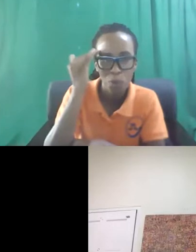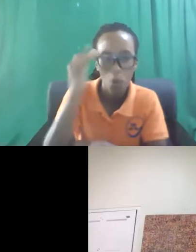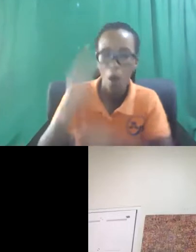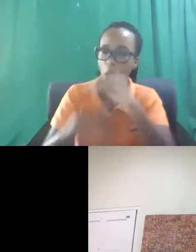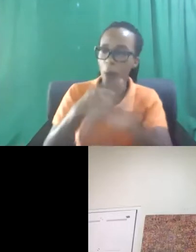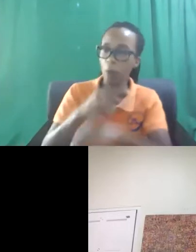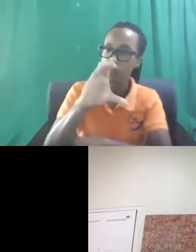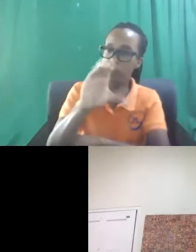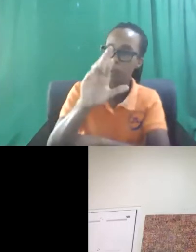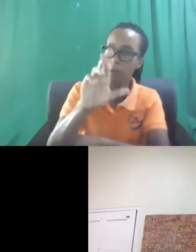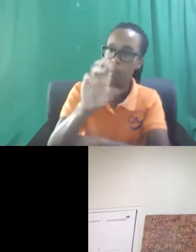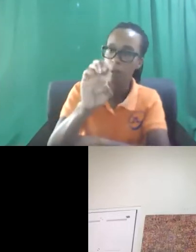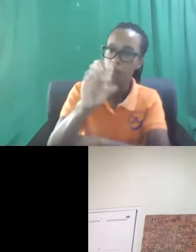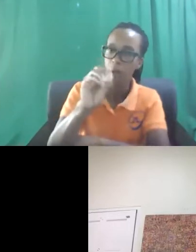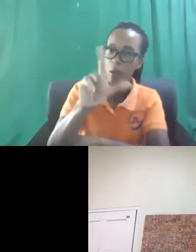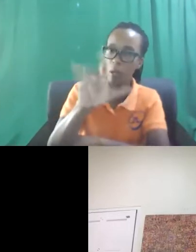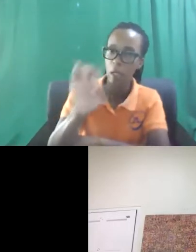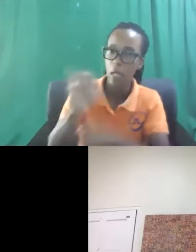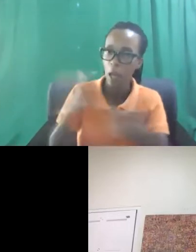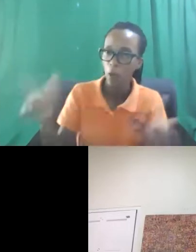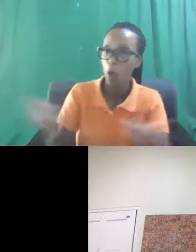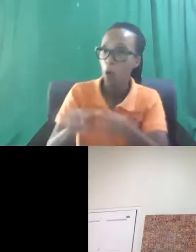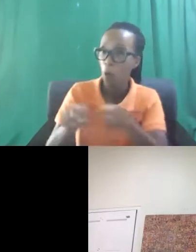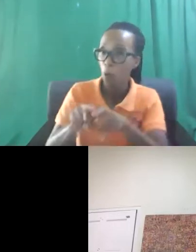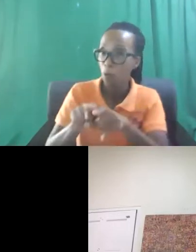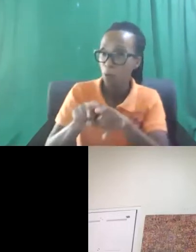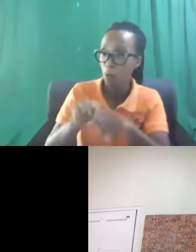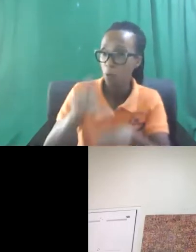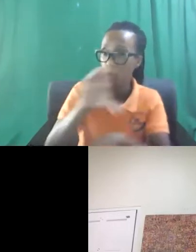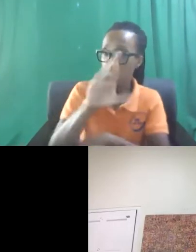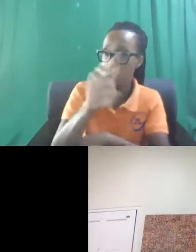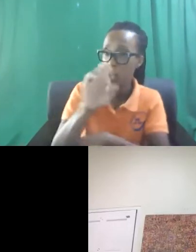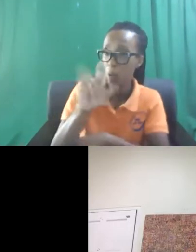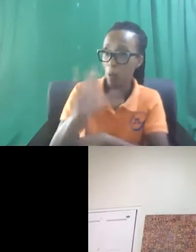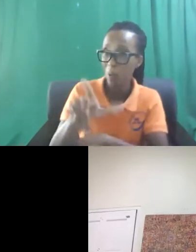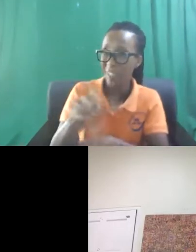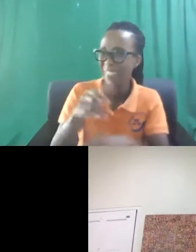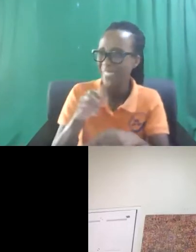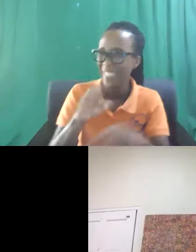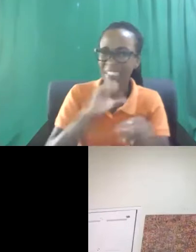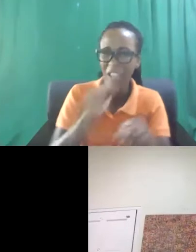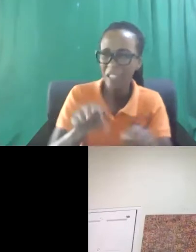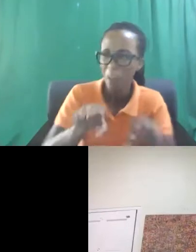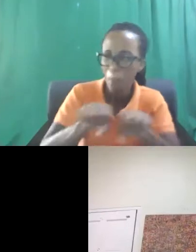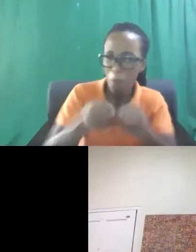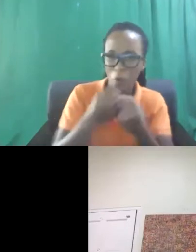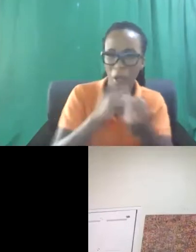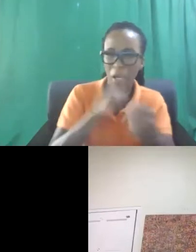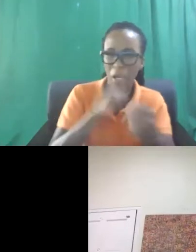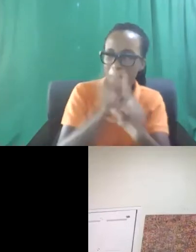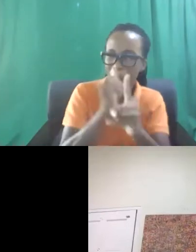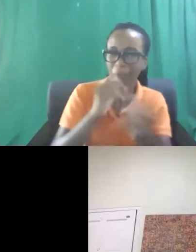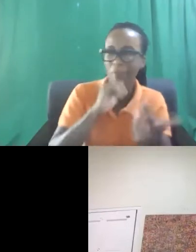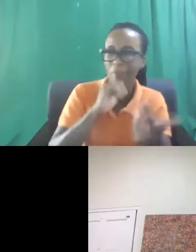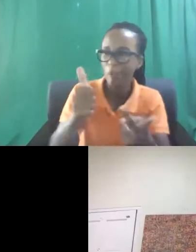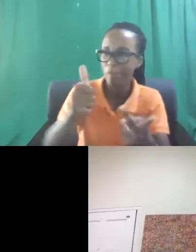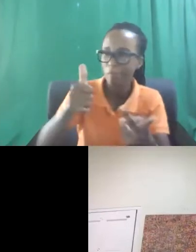And you have to understand, for example, that Creole languages are not broken languages, are not insufficient. In fact, they're